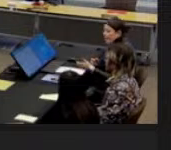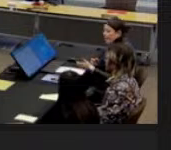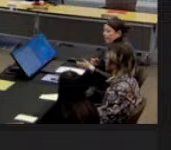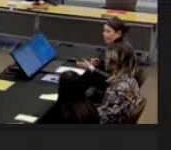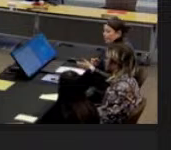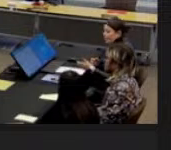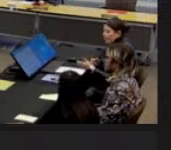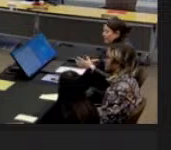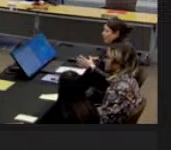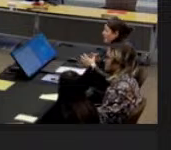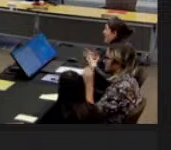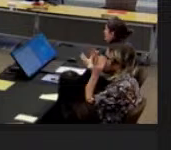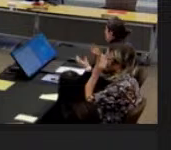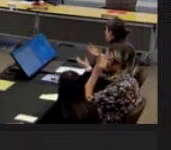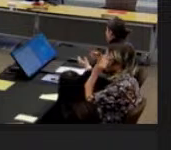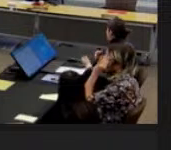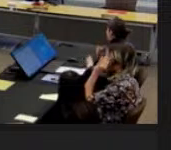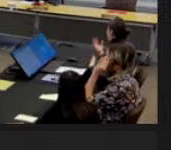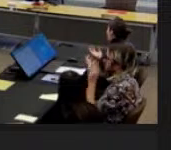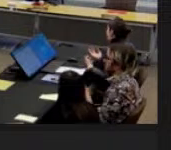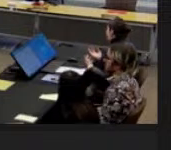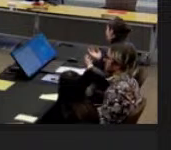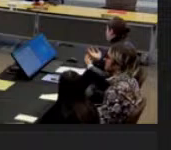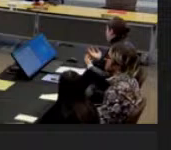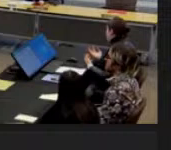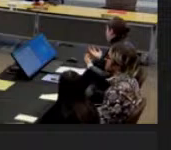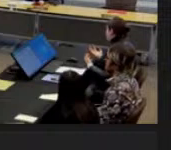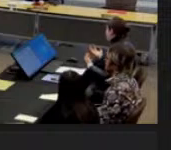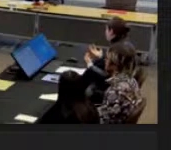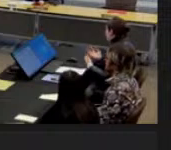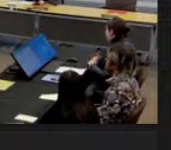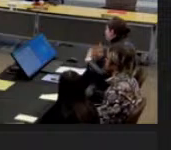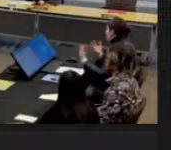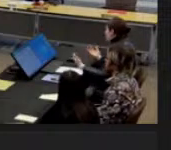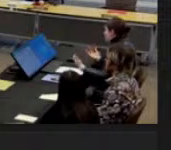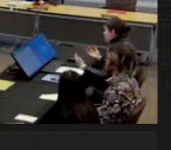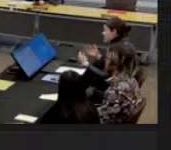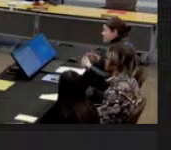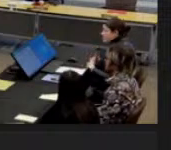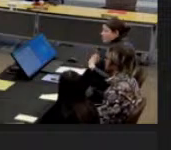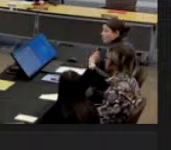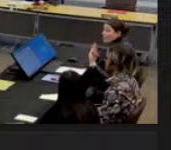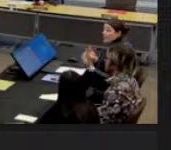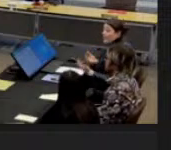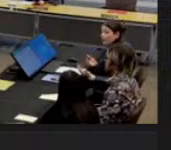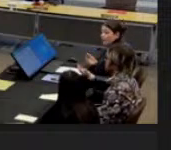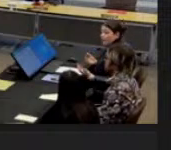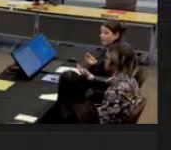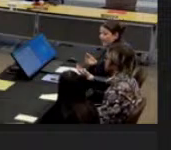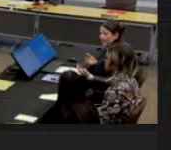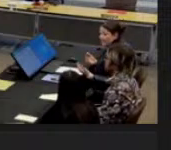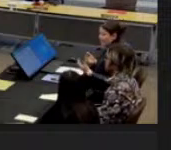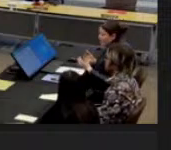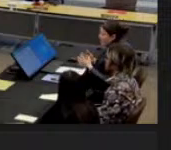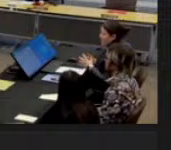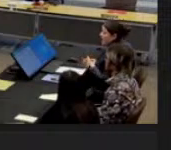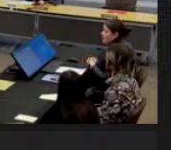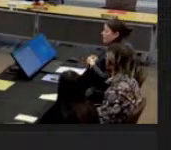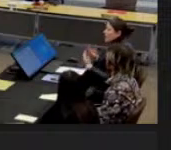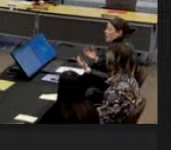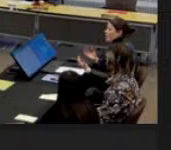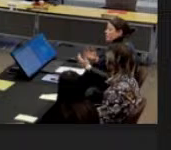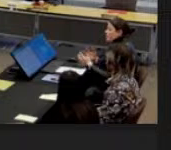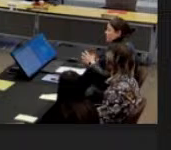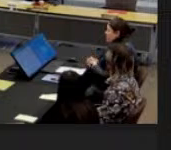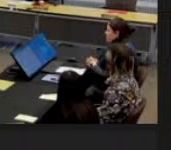are going out for a procurement, we have a good sense of one, what is the tool that we're looking for? We've tried it on the system. We have a good understanding of it.